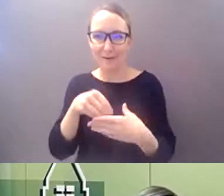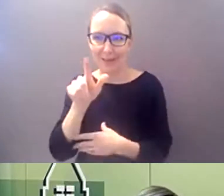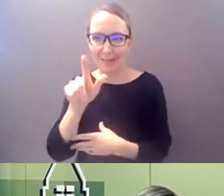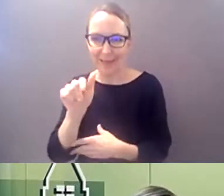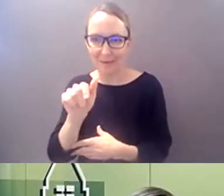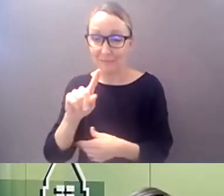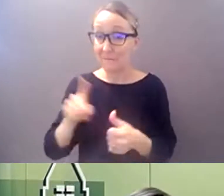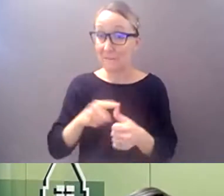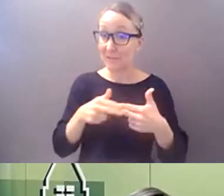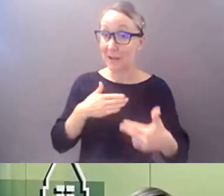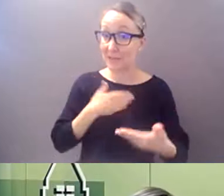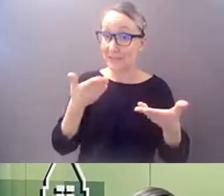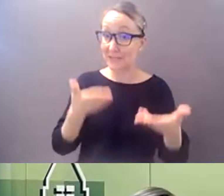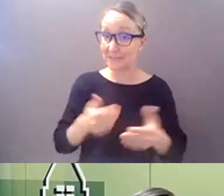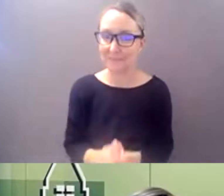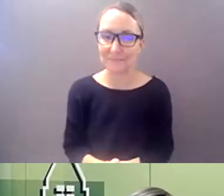please.